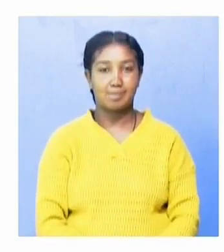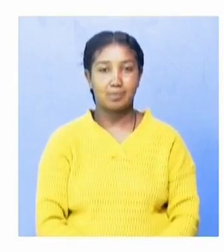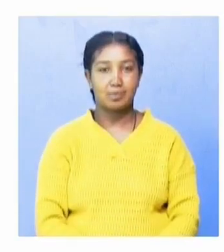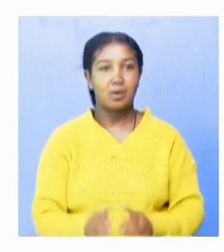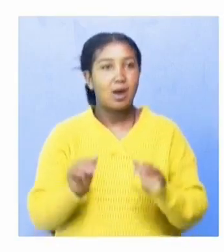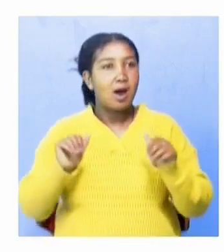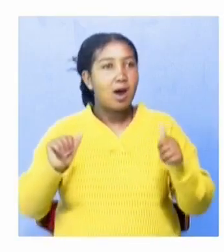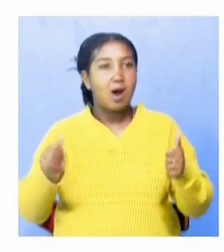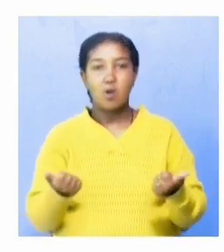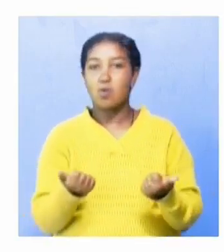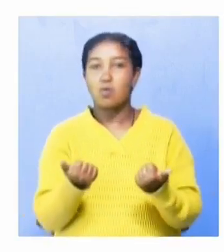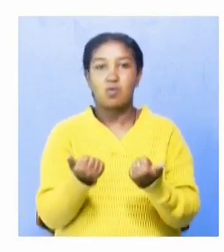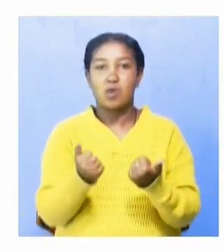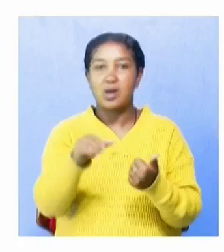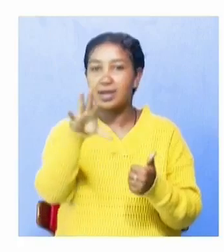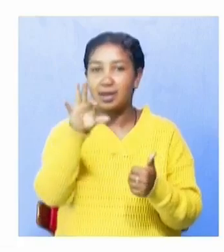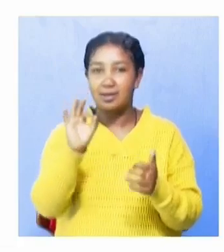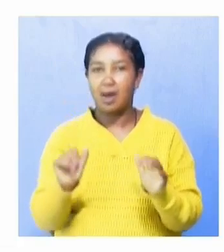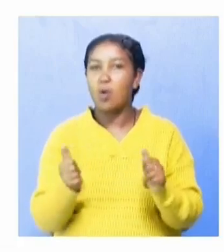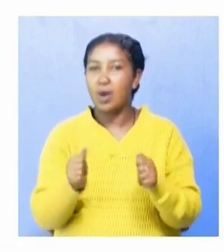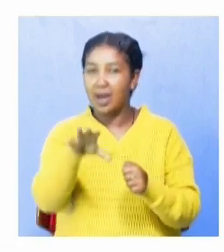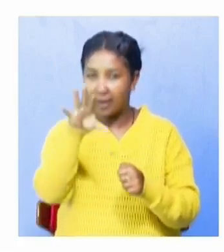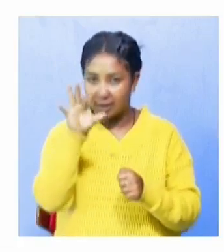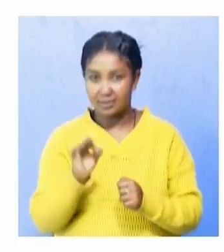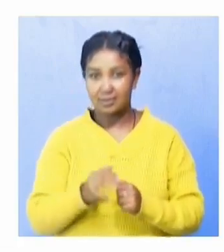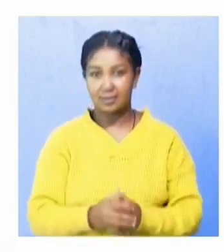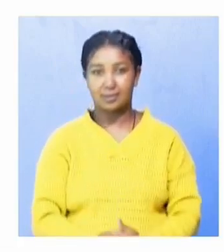How can I get?